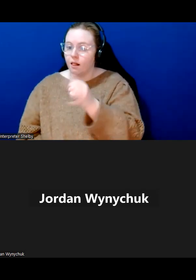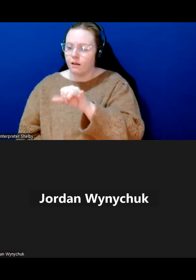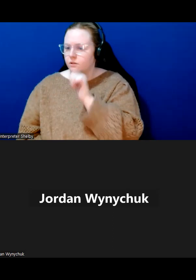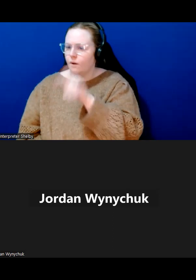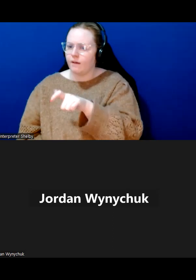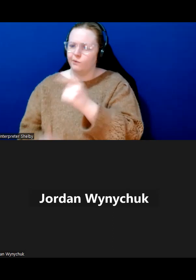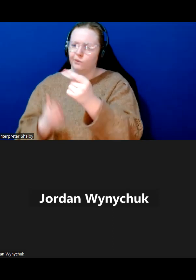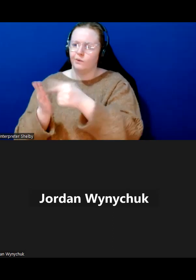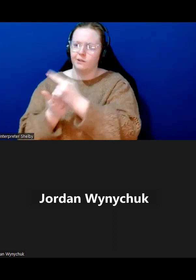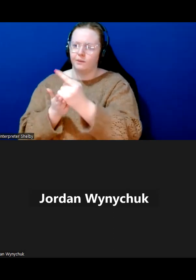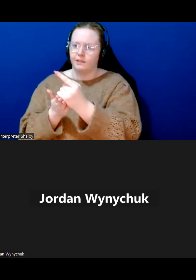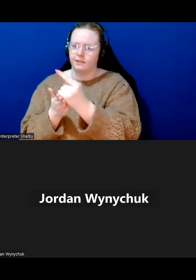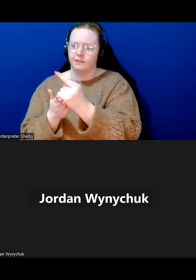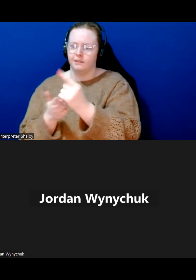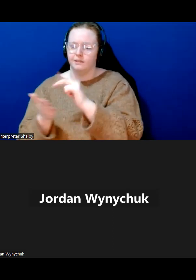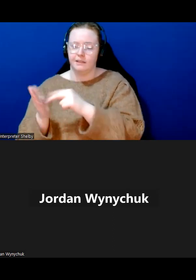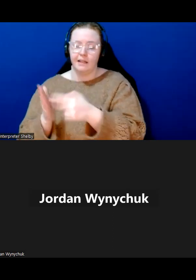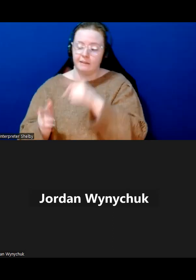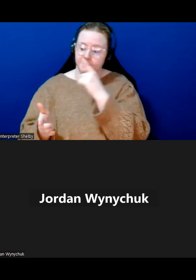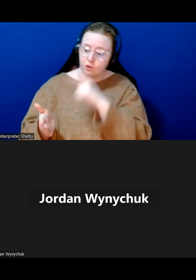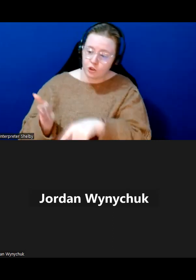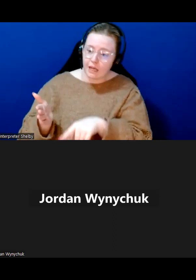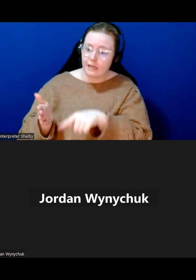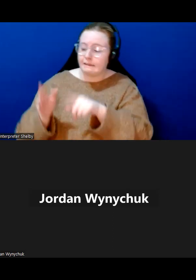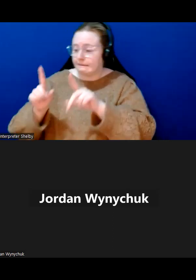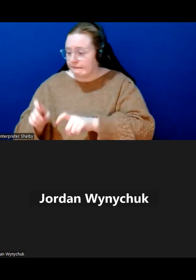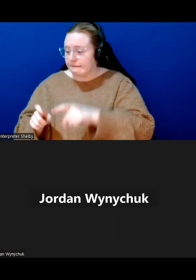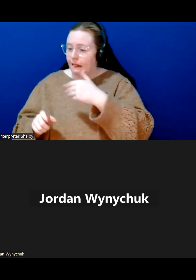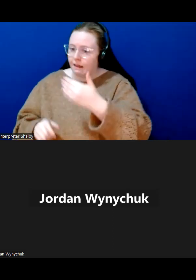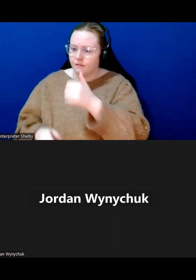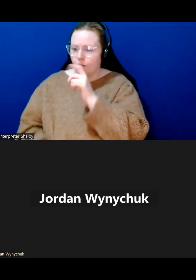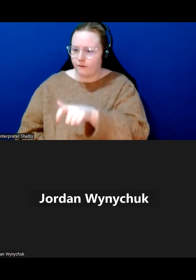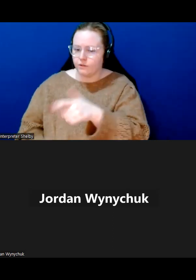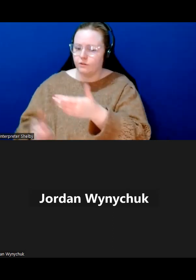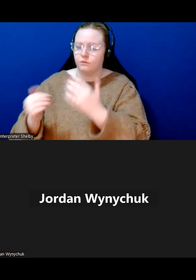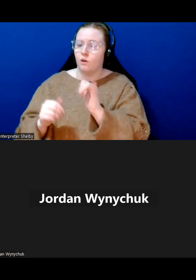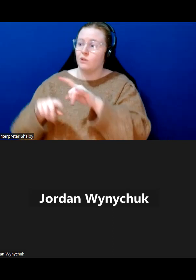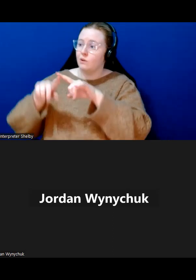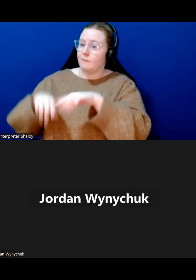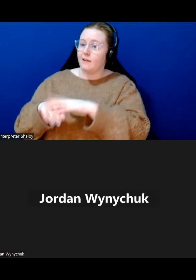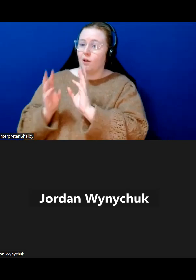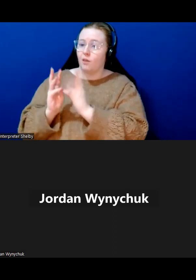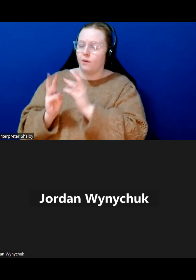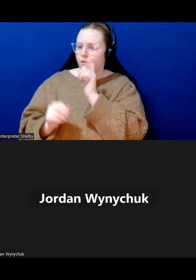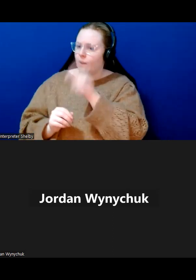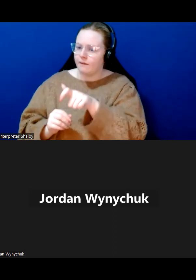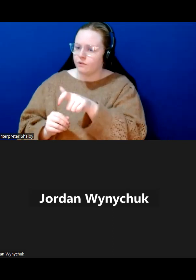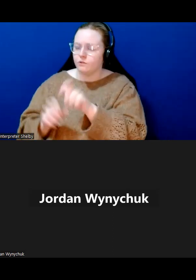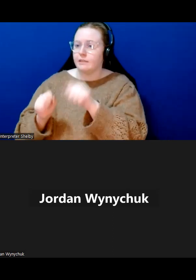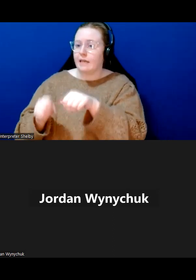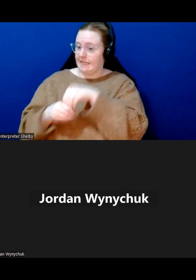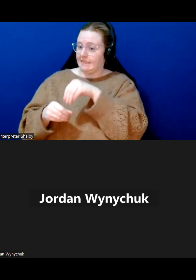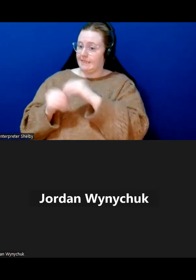daily and constantly check on the plant. It's also not weather dependent where it's grown indoors or in a